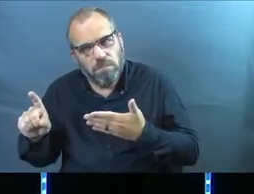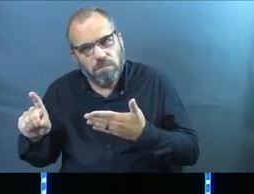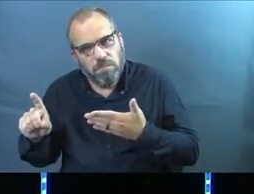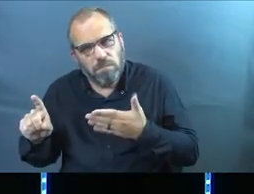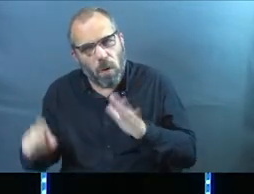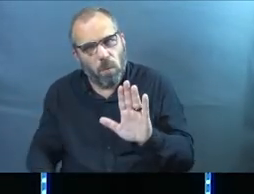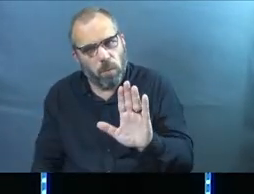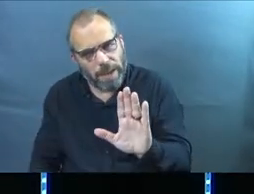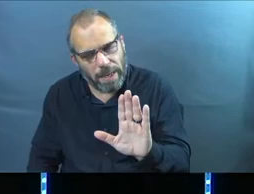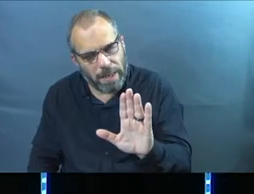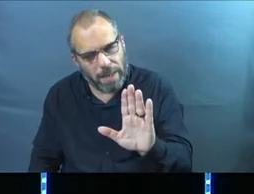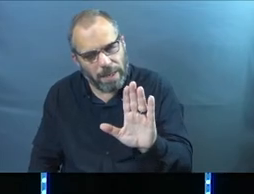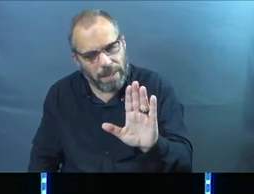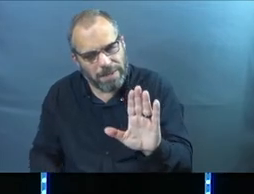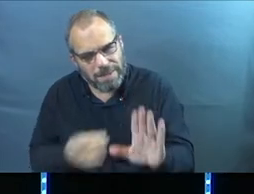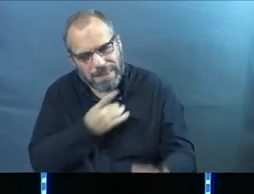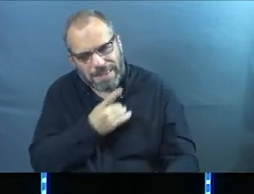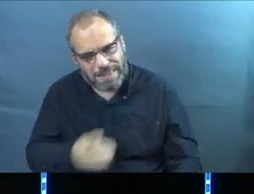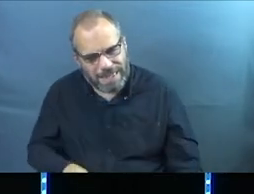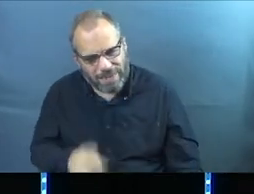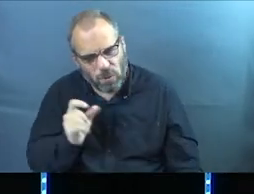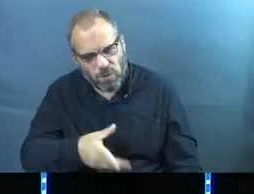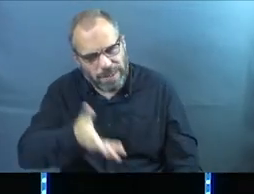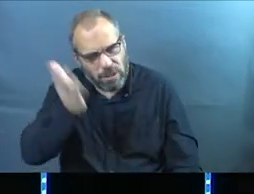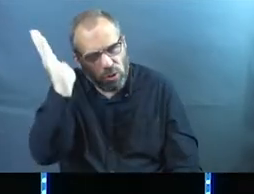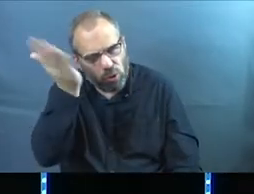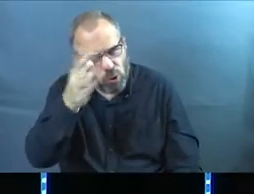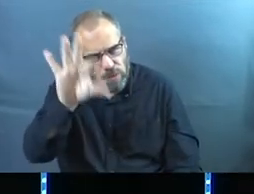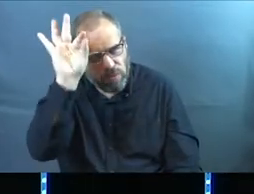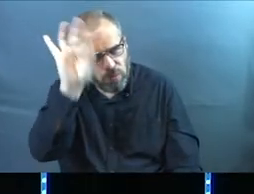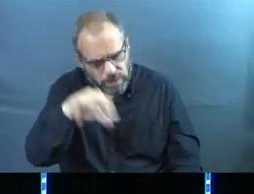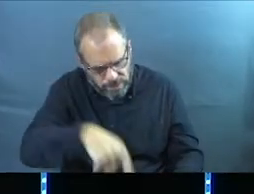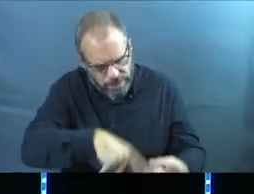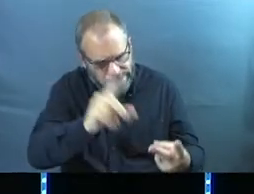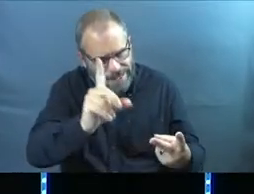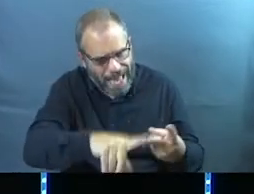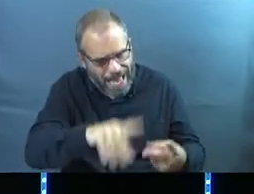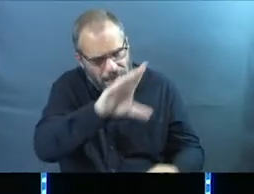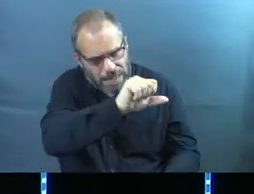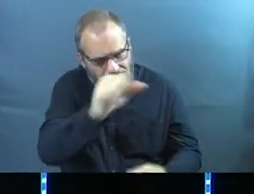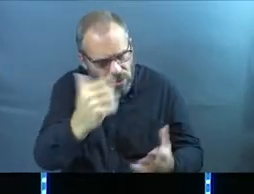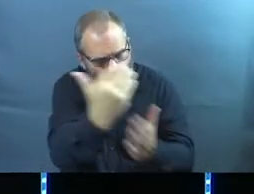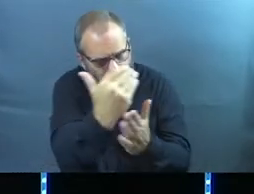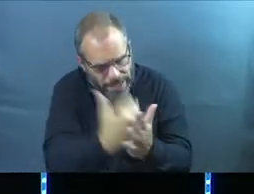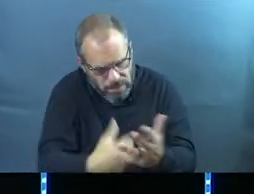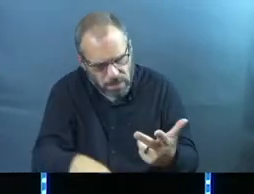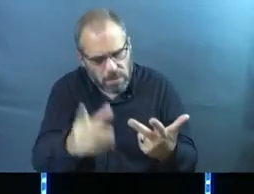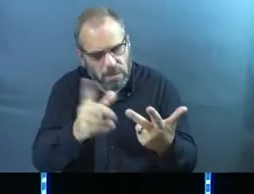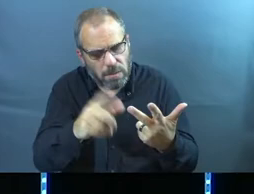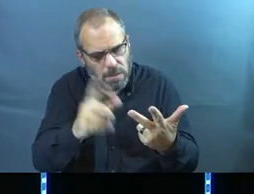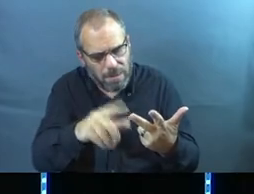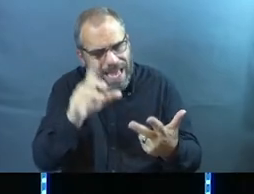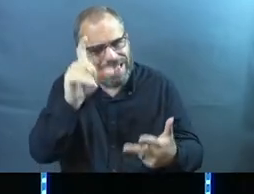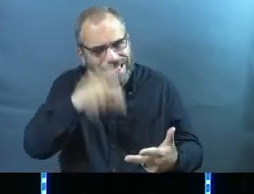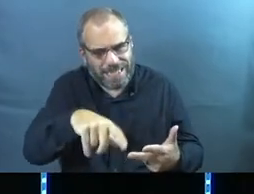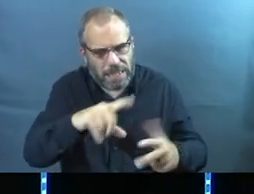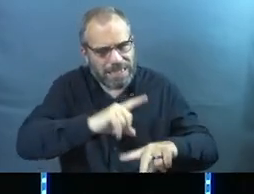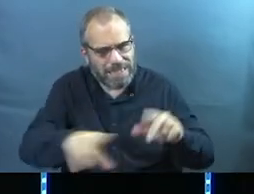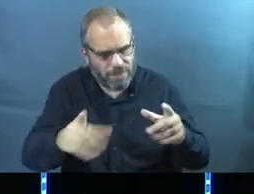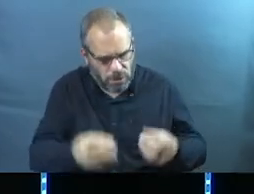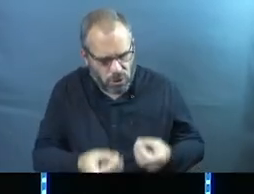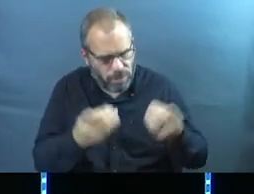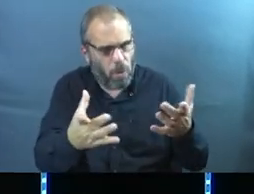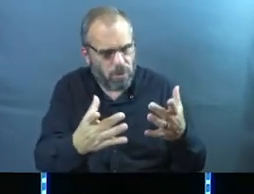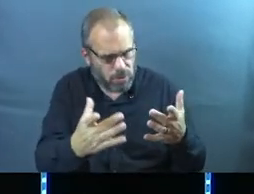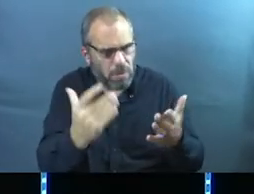But wait a second, David. Don't you need a sermon? And then you also need a Sunday school lesson. And then you also need a different